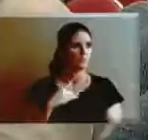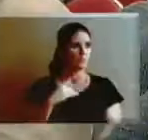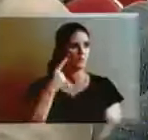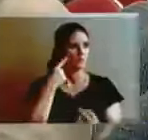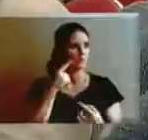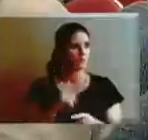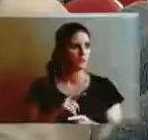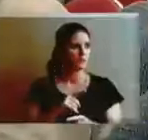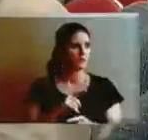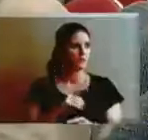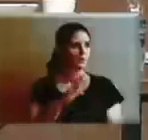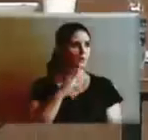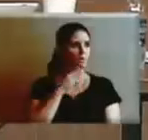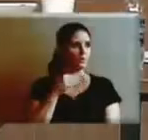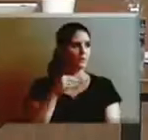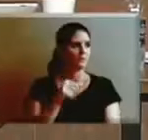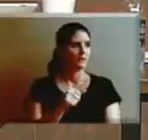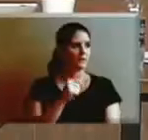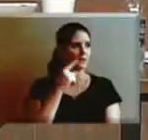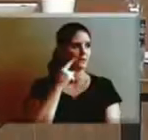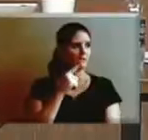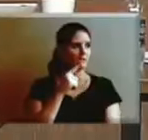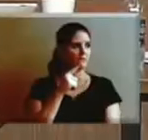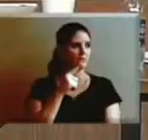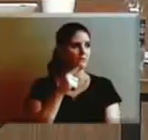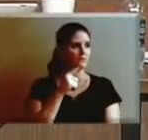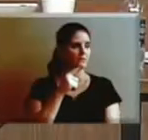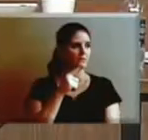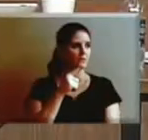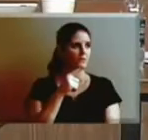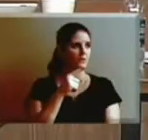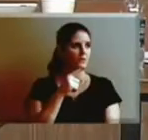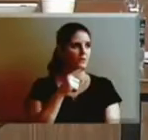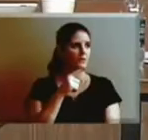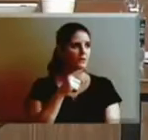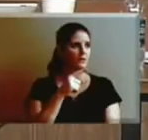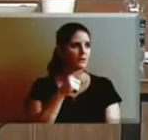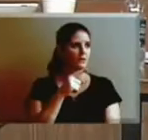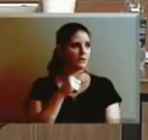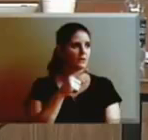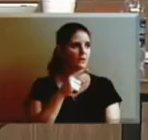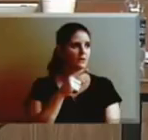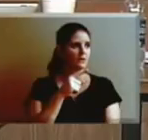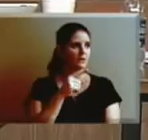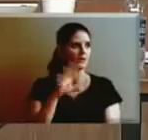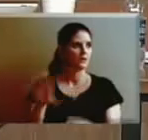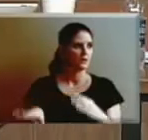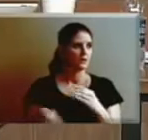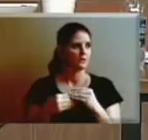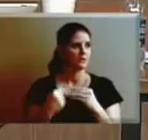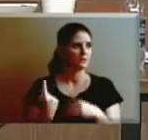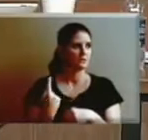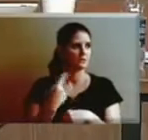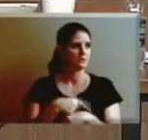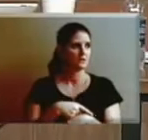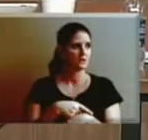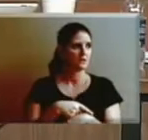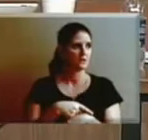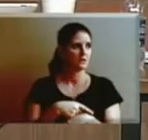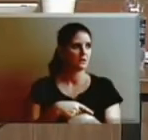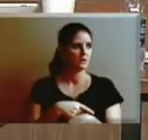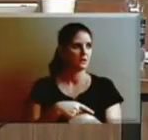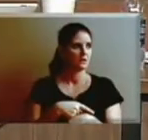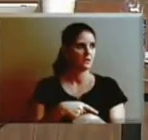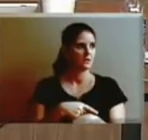agreed that we would pay for extended day not out of an increase in the run rate but out of